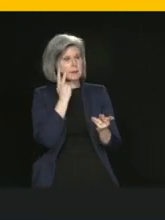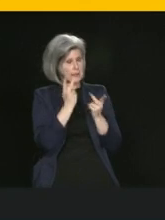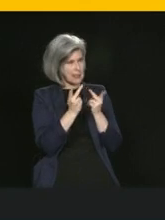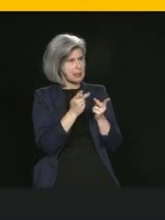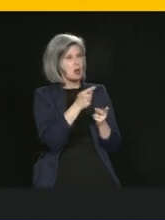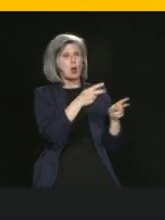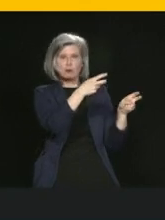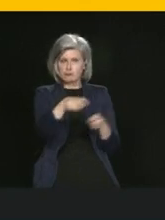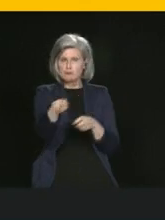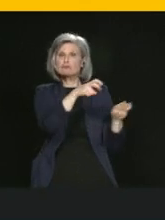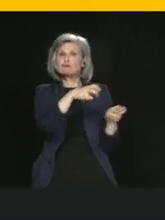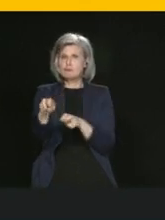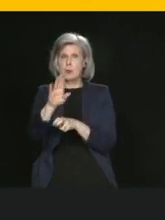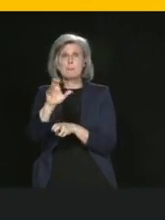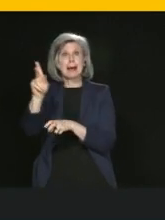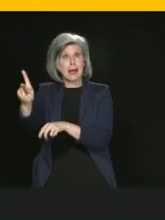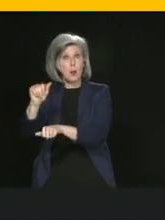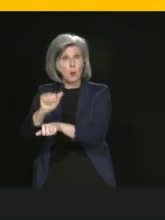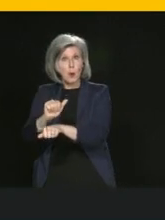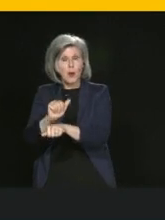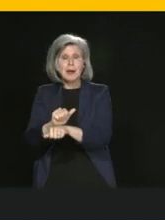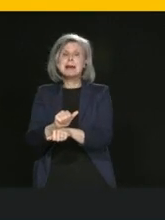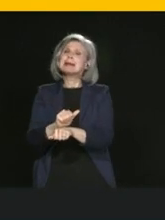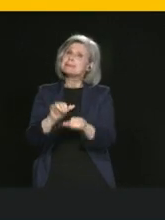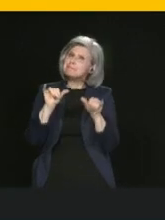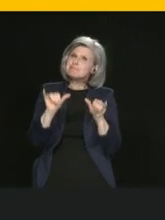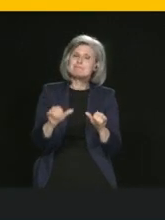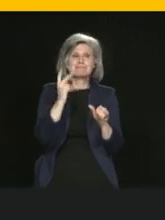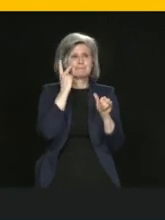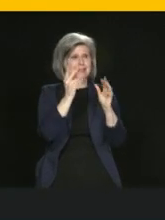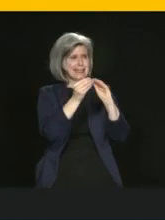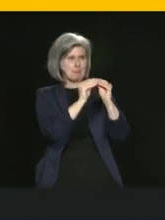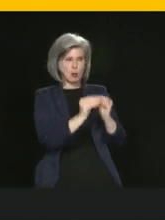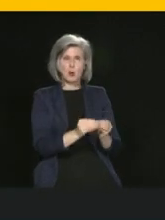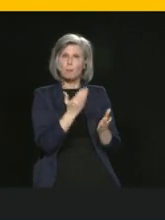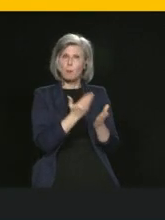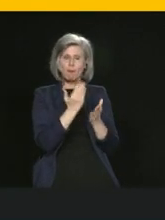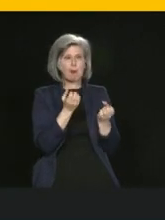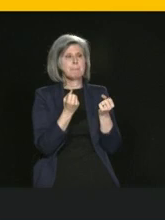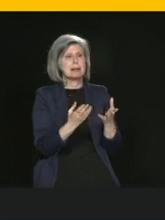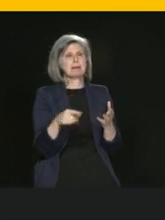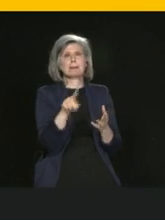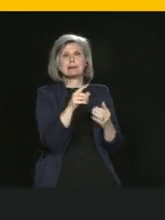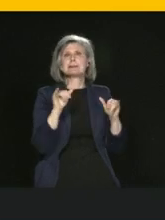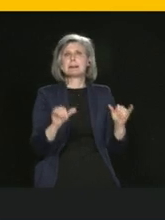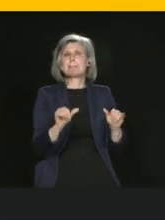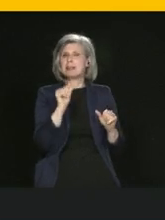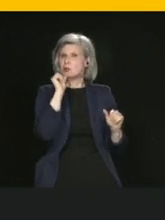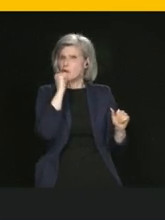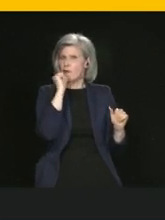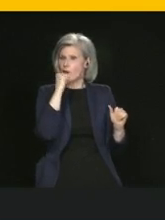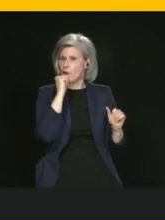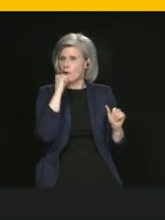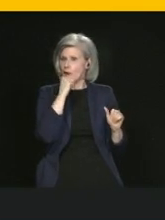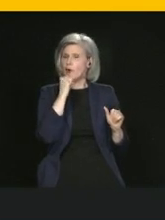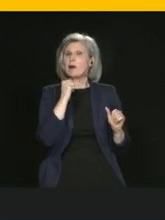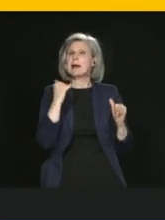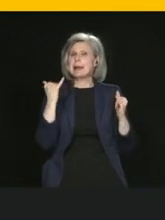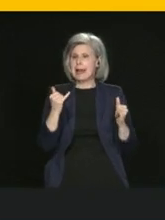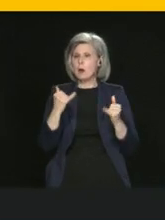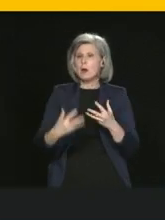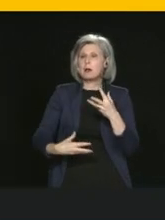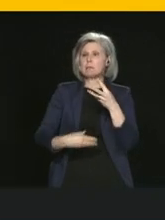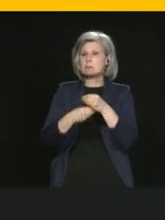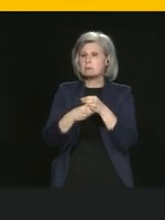are still struggling. The extension of the CERB by 8 weeks at the current rate of $500 per week. We know that this will go a long way